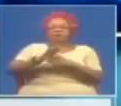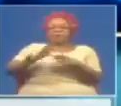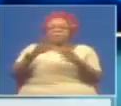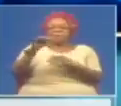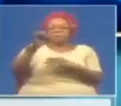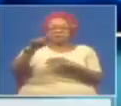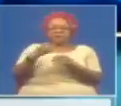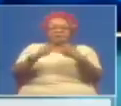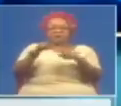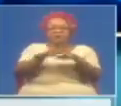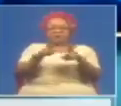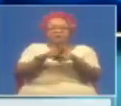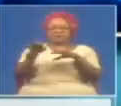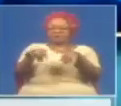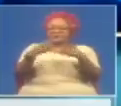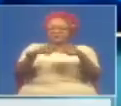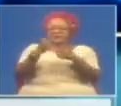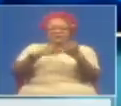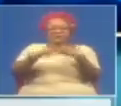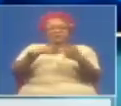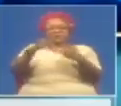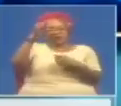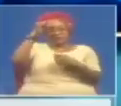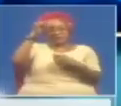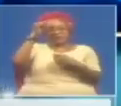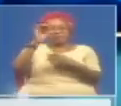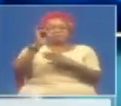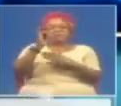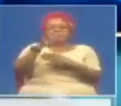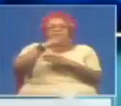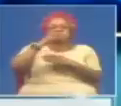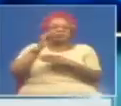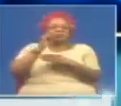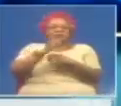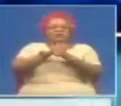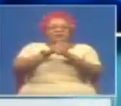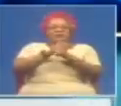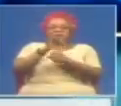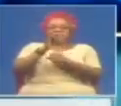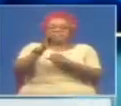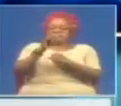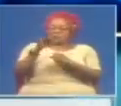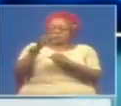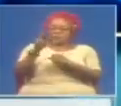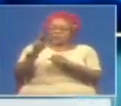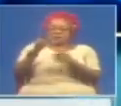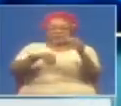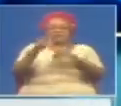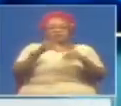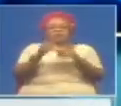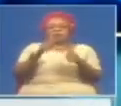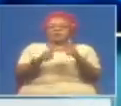as disruptive to the activities of the government. The Prime CS, Musalia Mudavadi, defending the legitimacy of the Kenya Kwanza's election win,